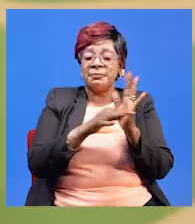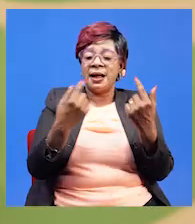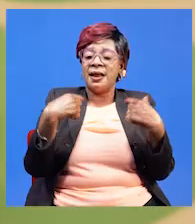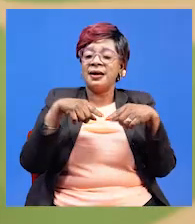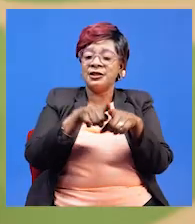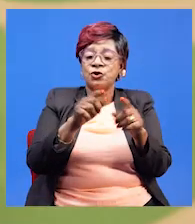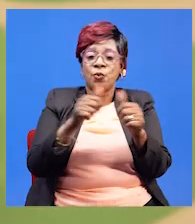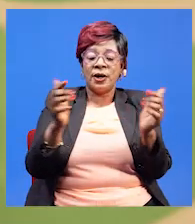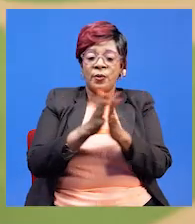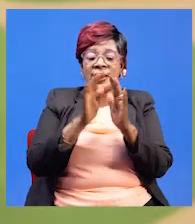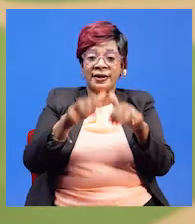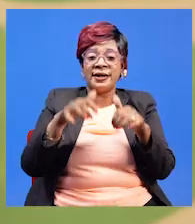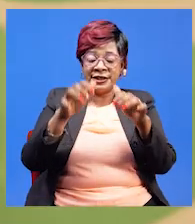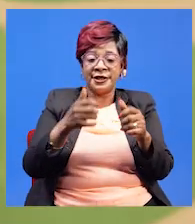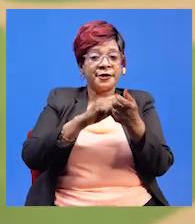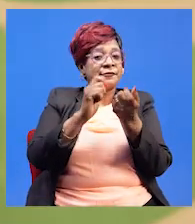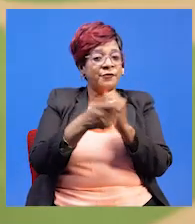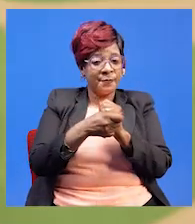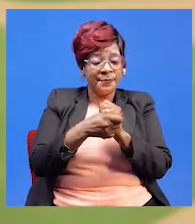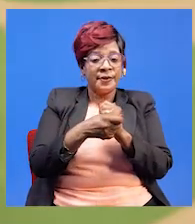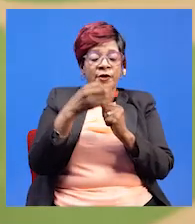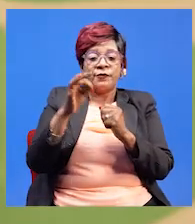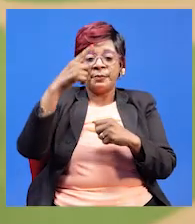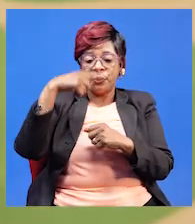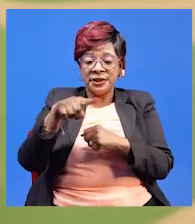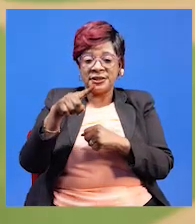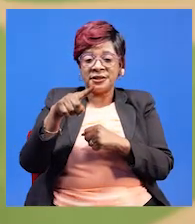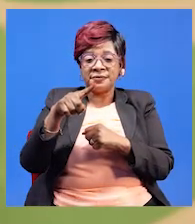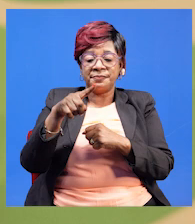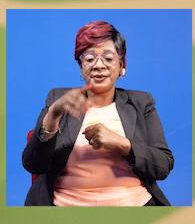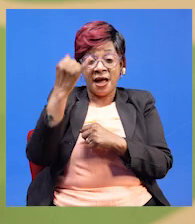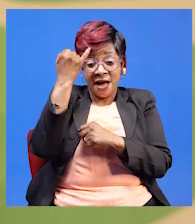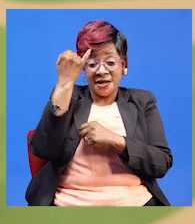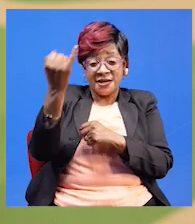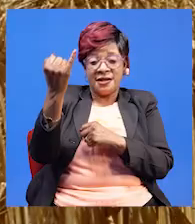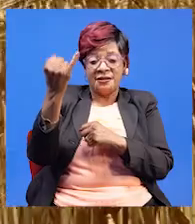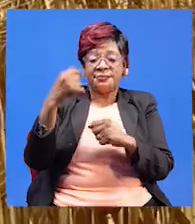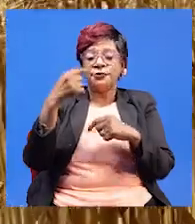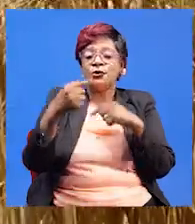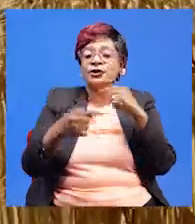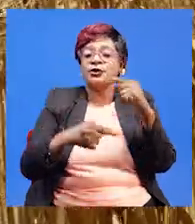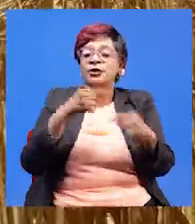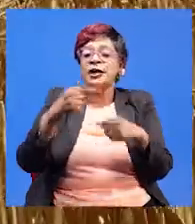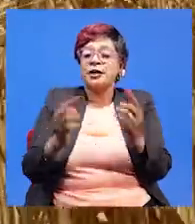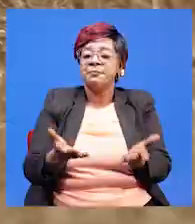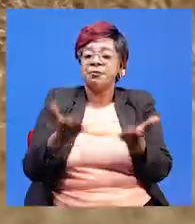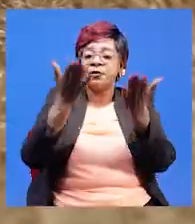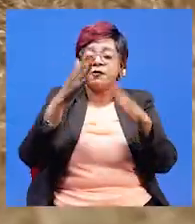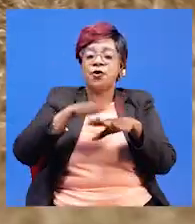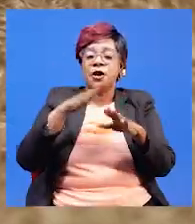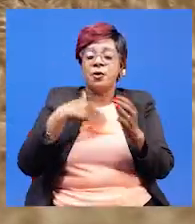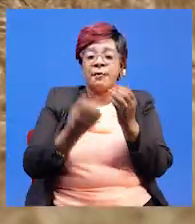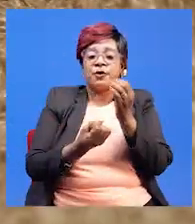with agricultural sector reforms in terms of agriculture sector policy. The idea is to continuously improve on our